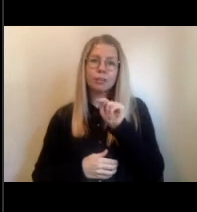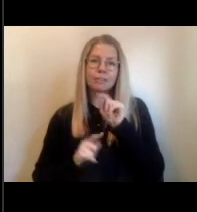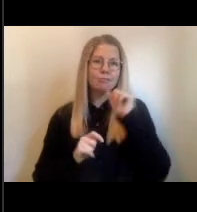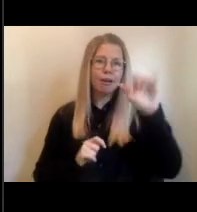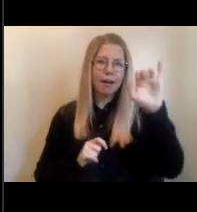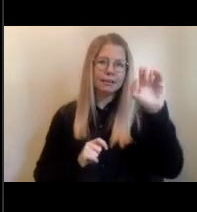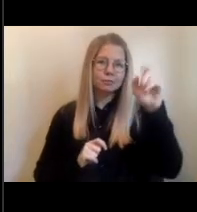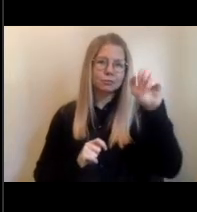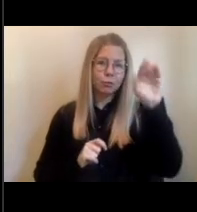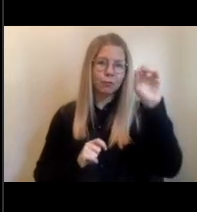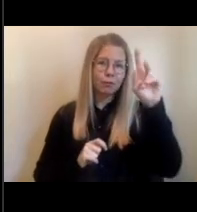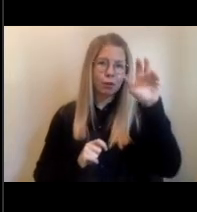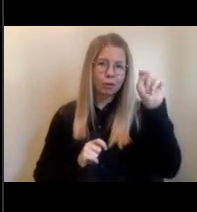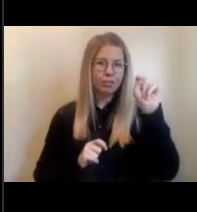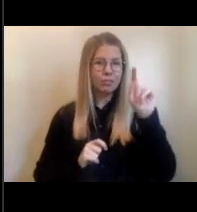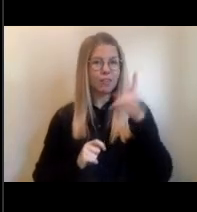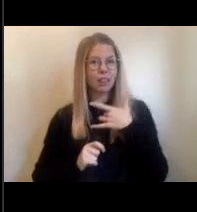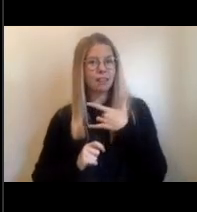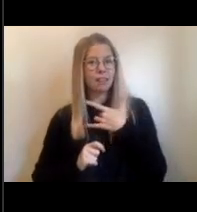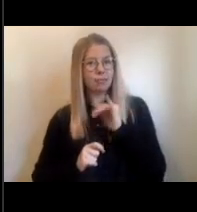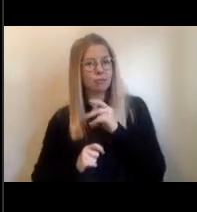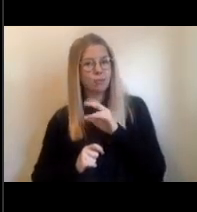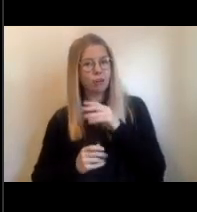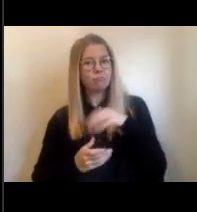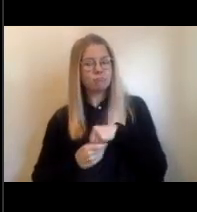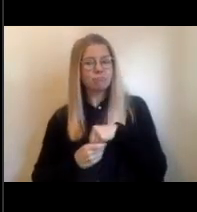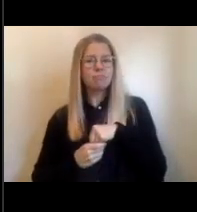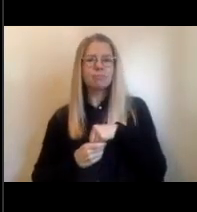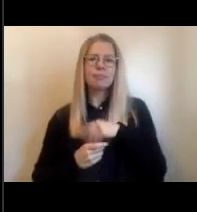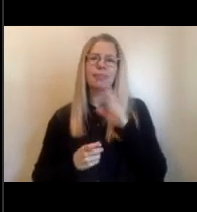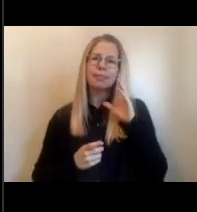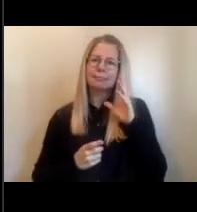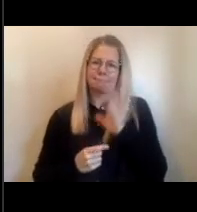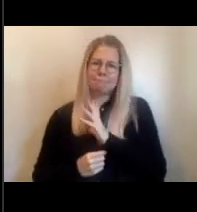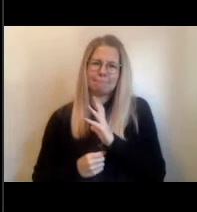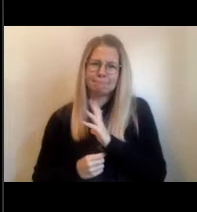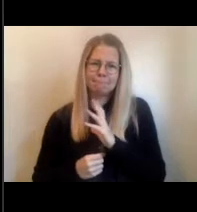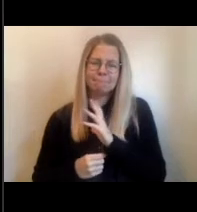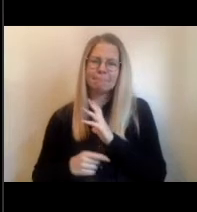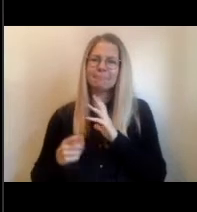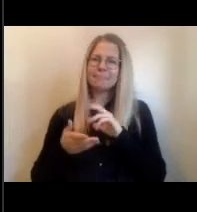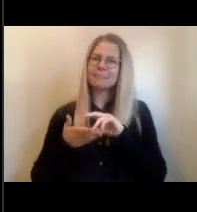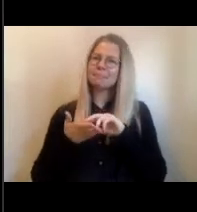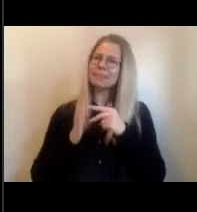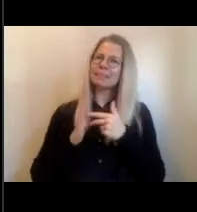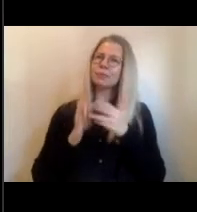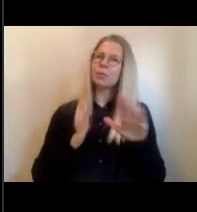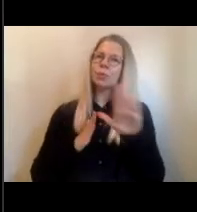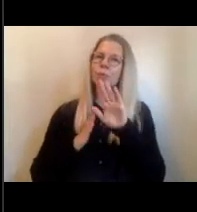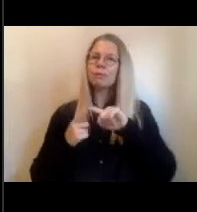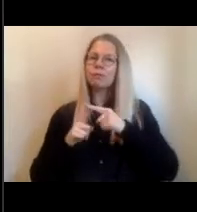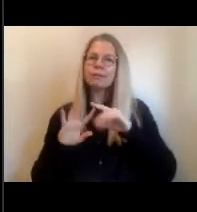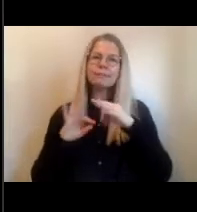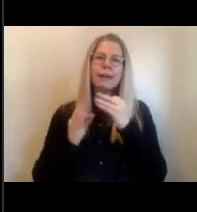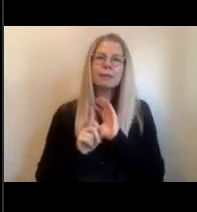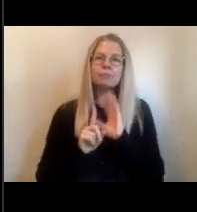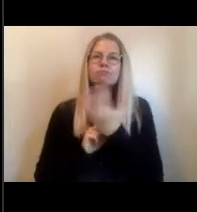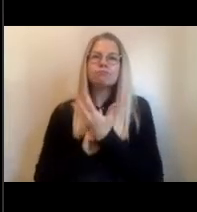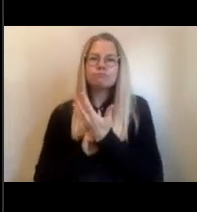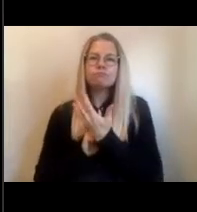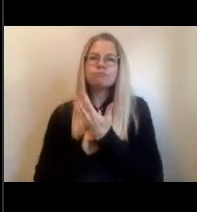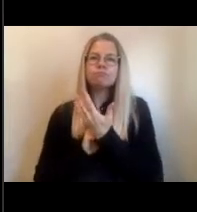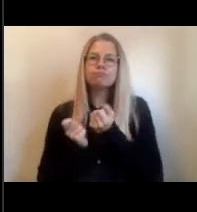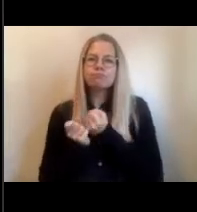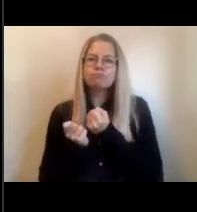of what you feel. Am I connected in the way I want to be connected? Do I have the friends and family around me who I need? We